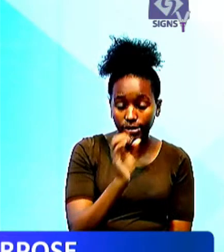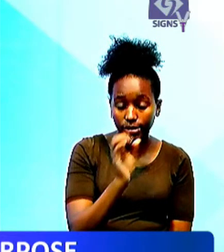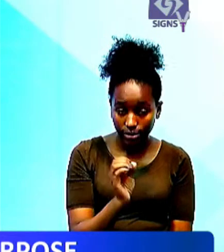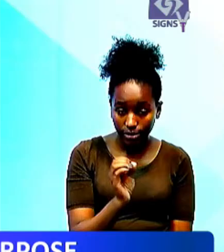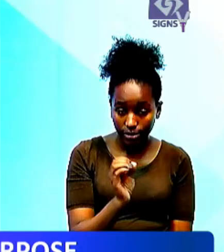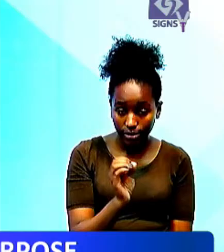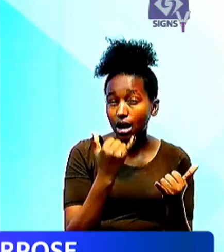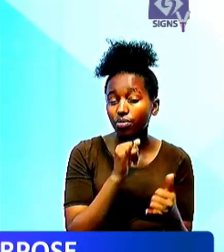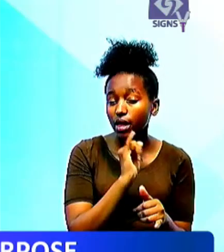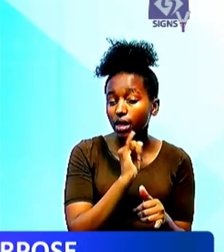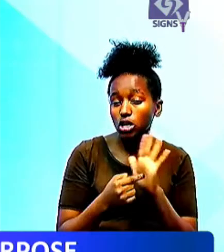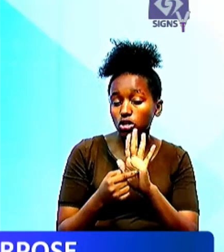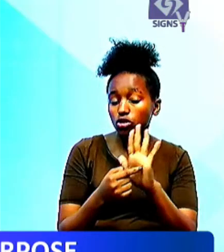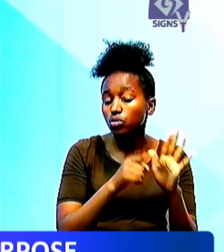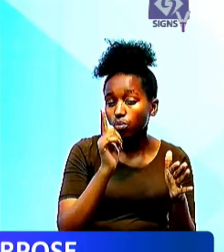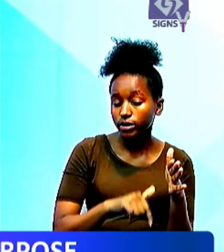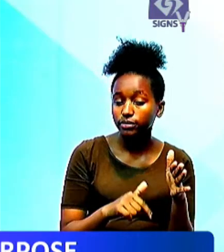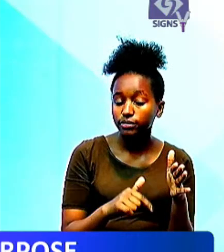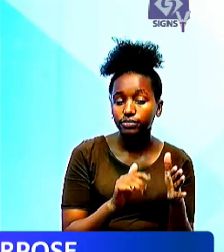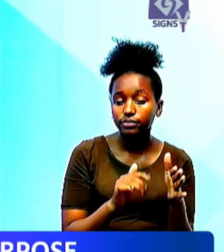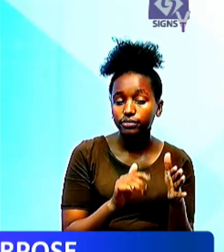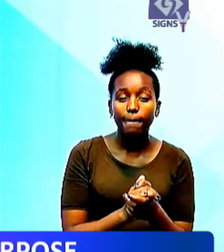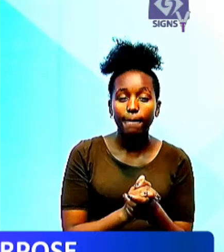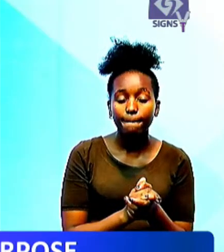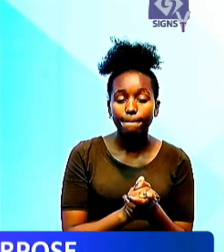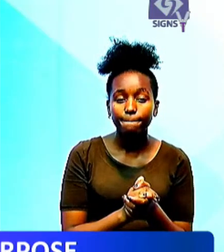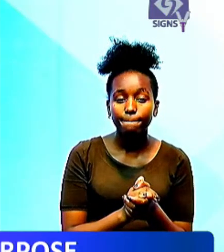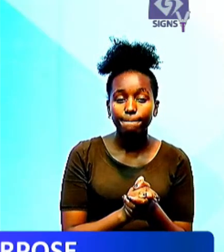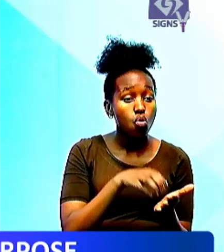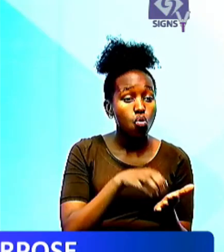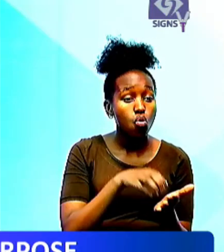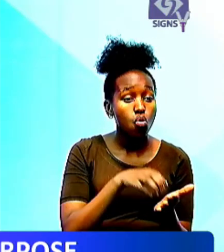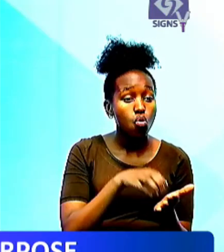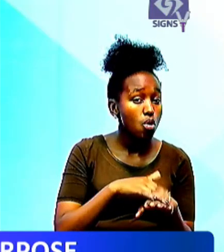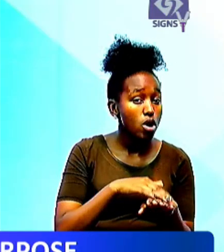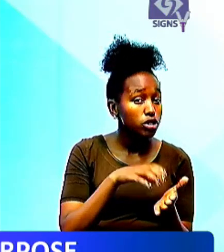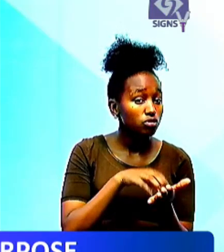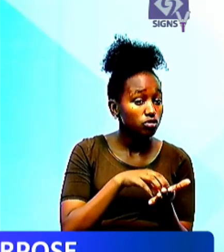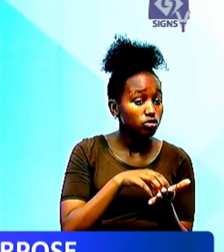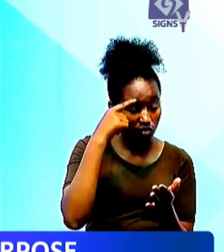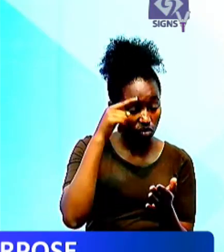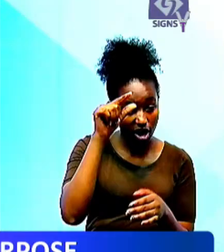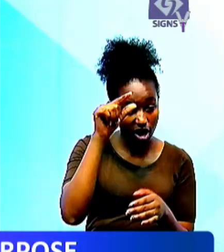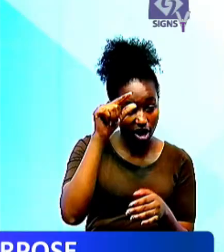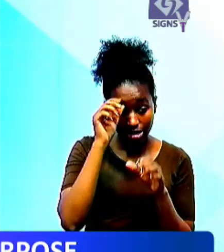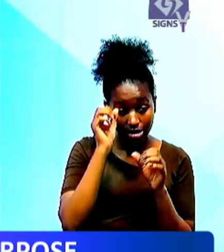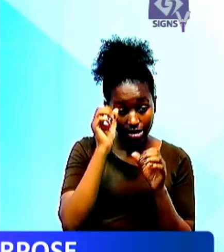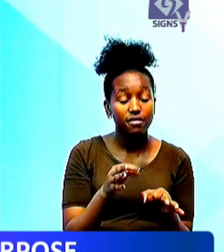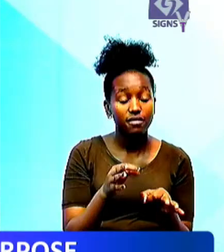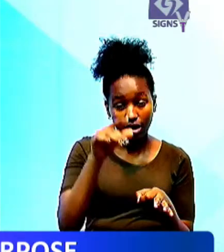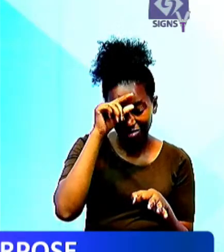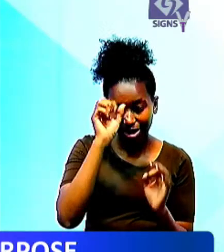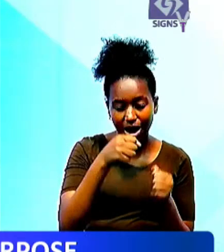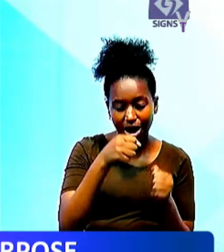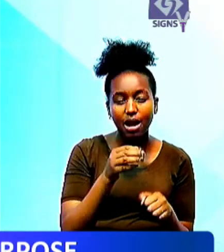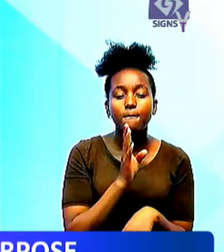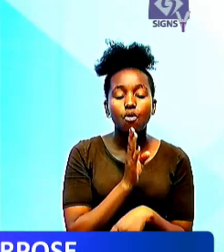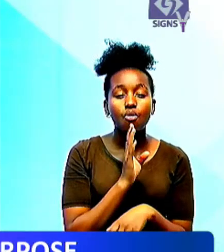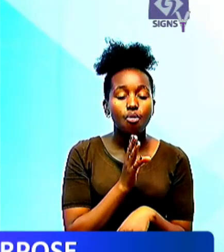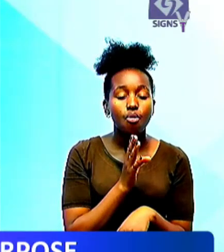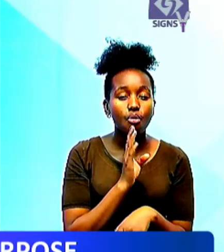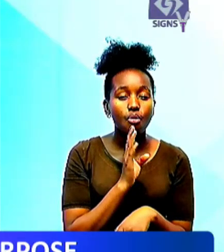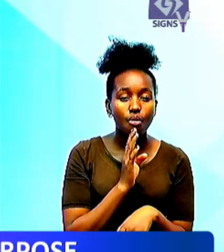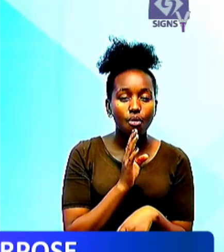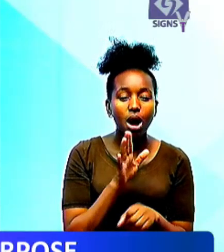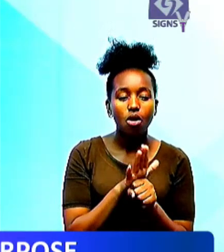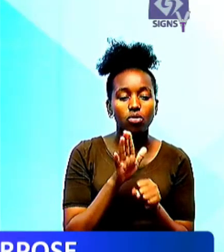that tells you, of course, it's not a good situation for the government when you see the government borrowing at those